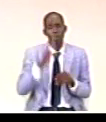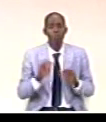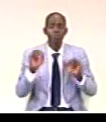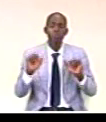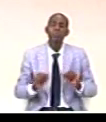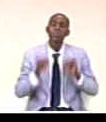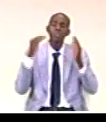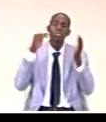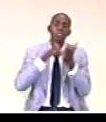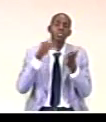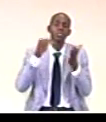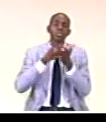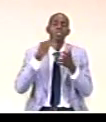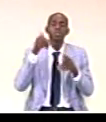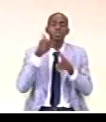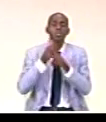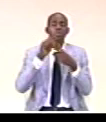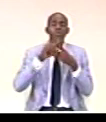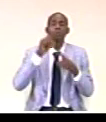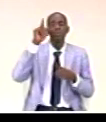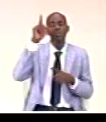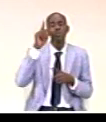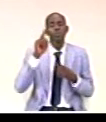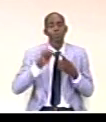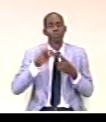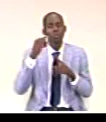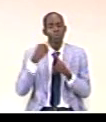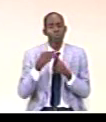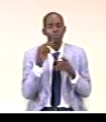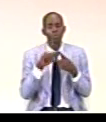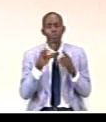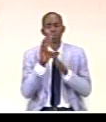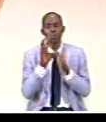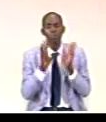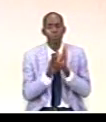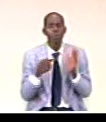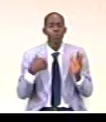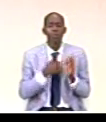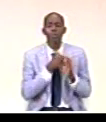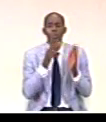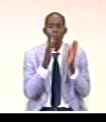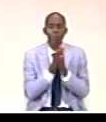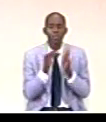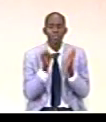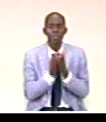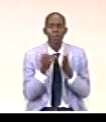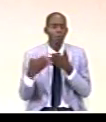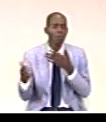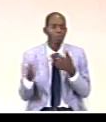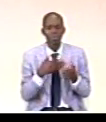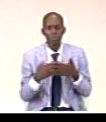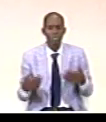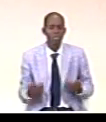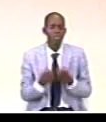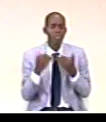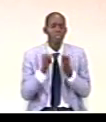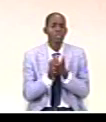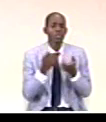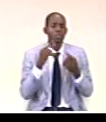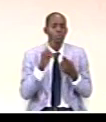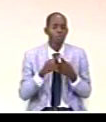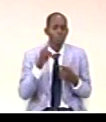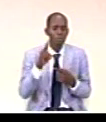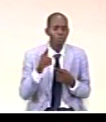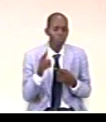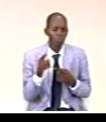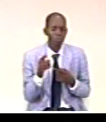in following your leading and your guidance, Lord God in heaven, that whatever men may throw at him, whatever people may throw at him, whatever words that may